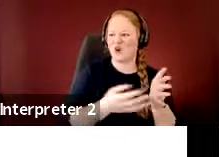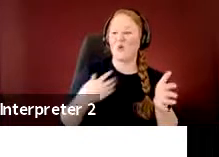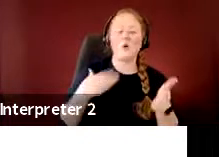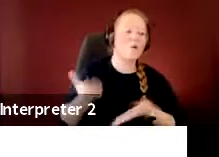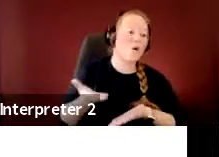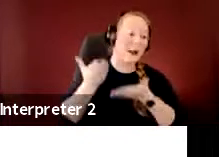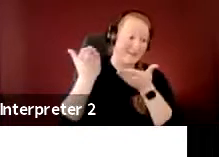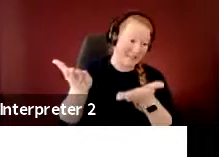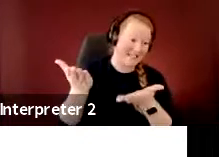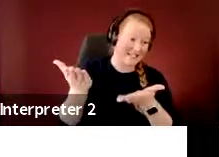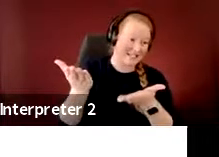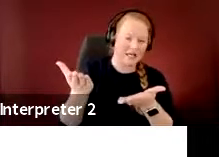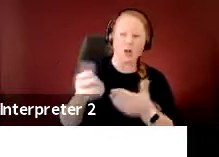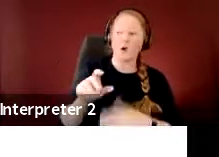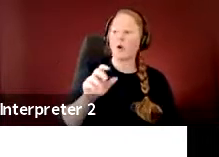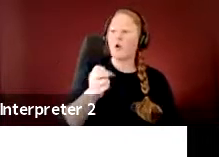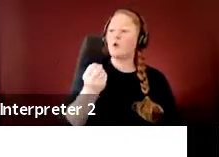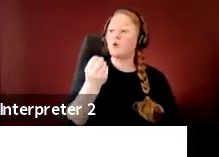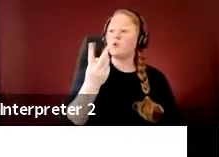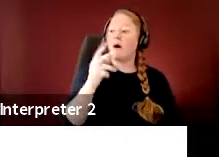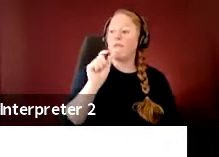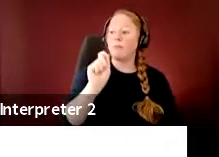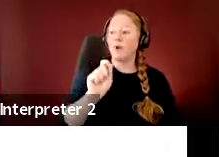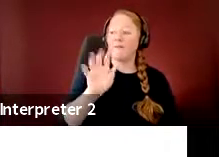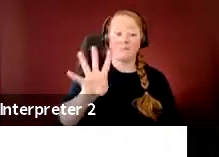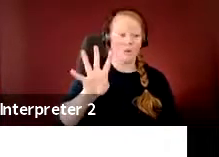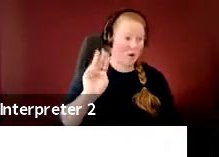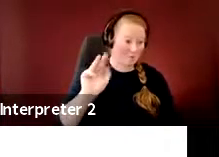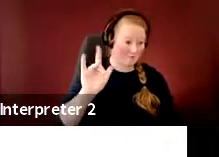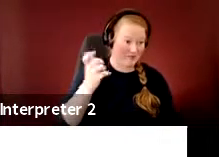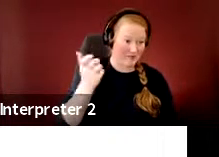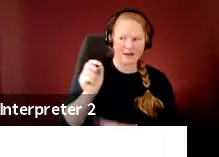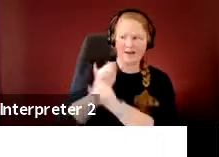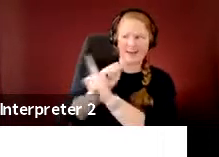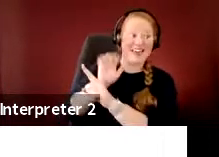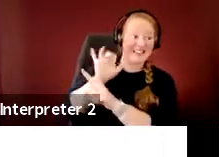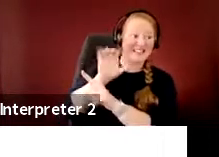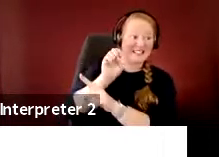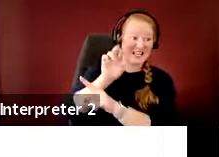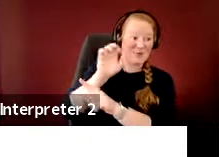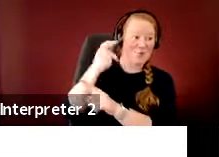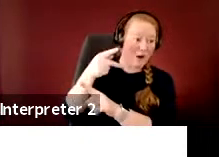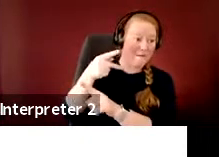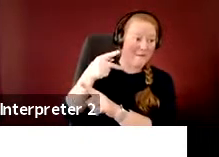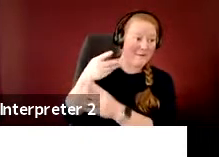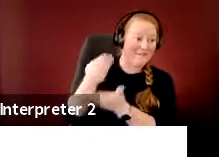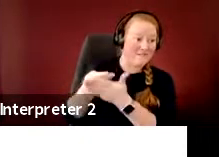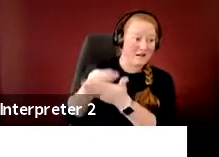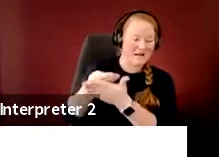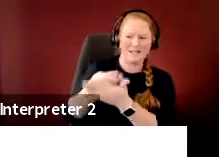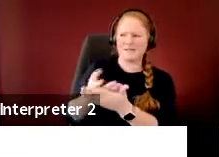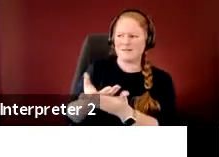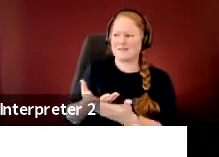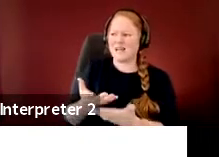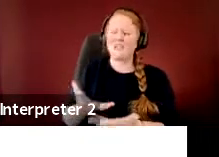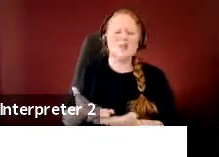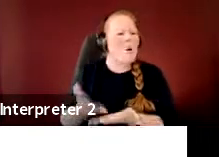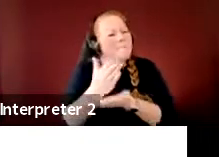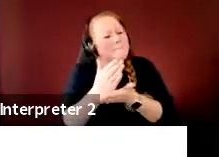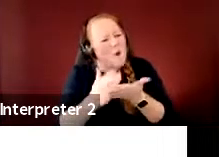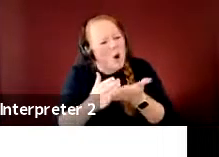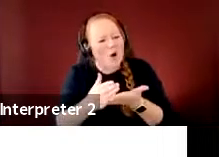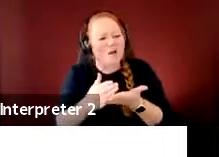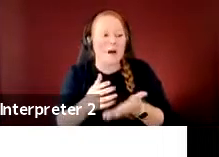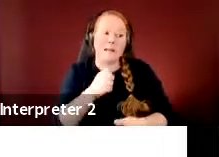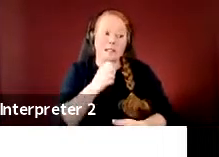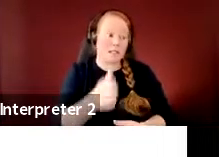that $12.4 million, that those are ERAP funds. Those are the funds that are part of the ARP Act, but are not part of the